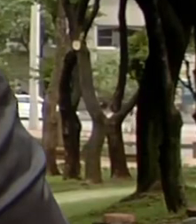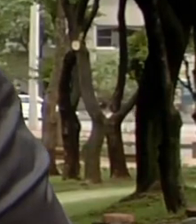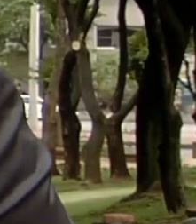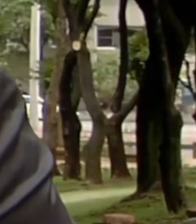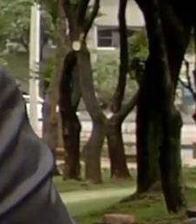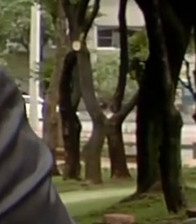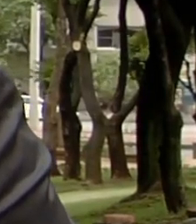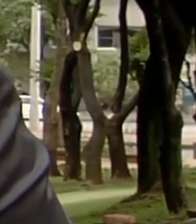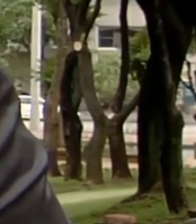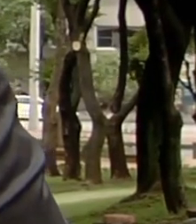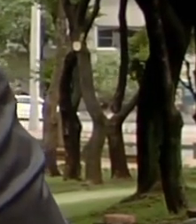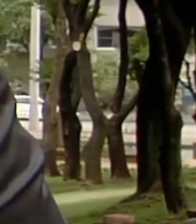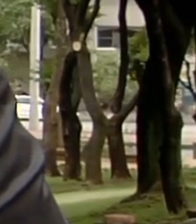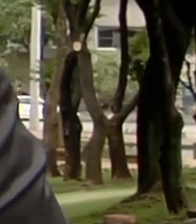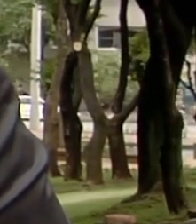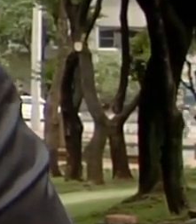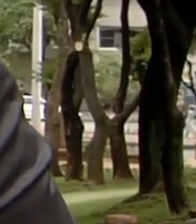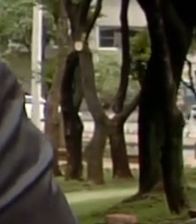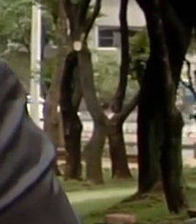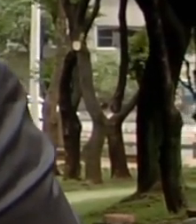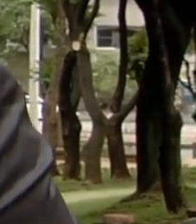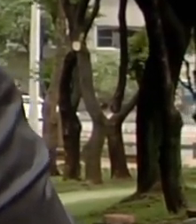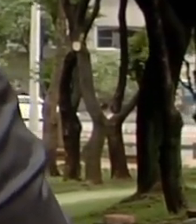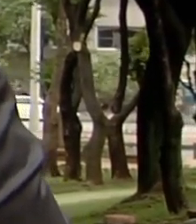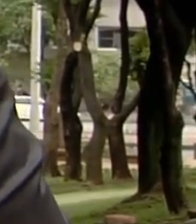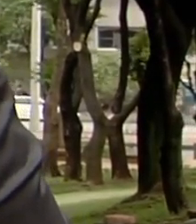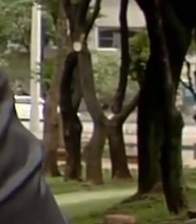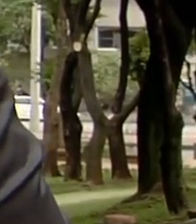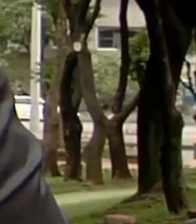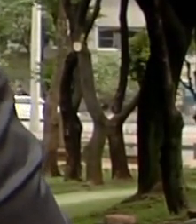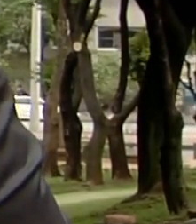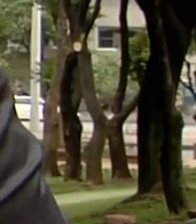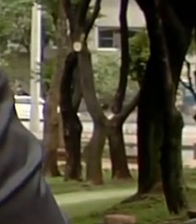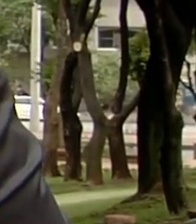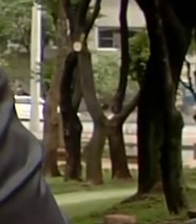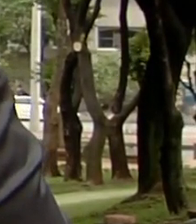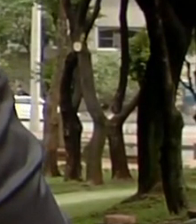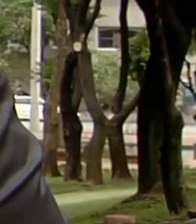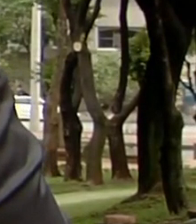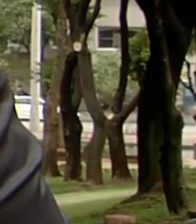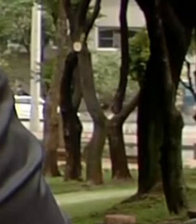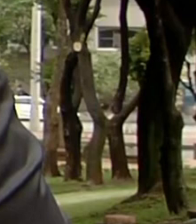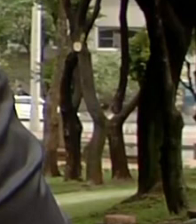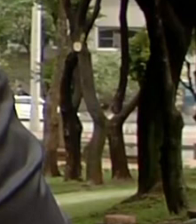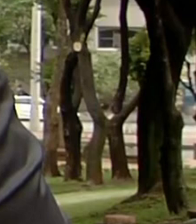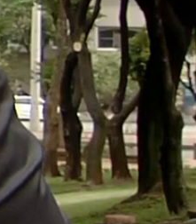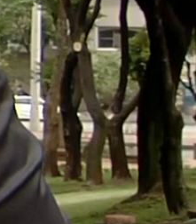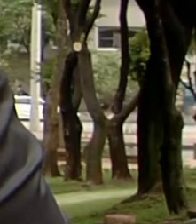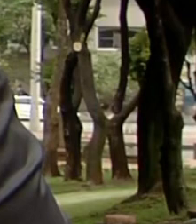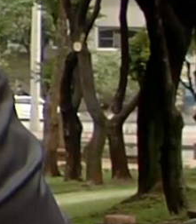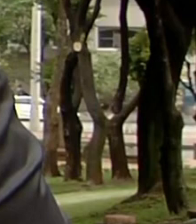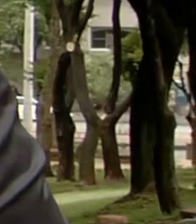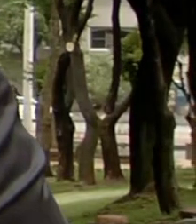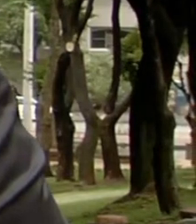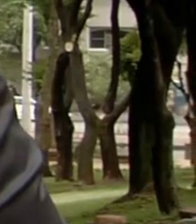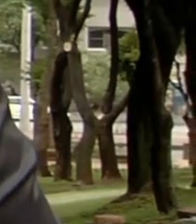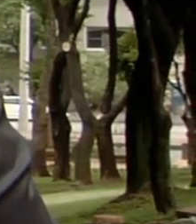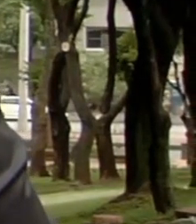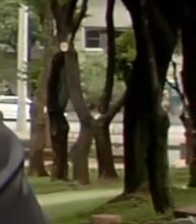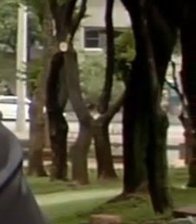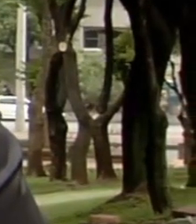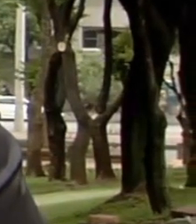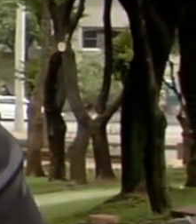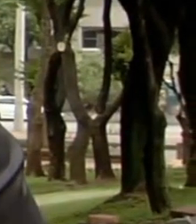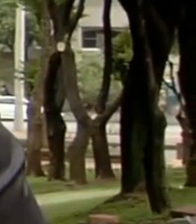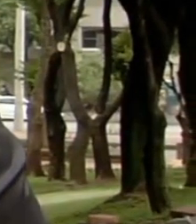coalition discussions are a terrain of the provincial office bearer. And